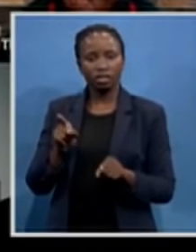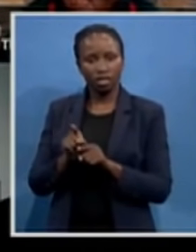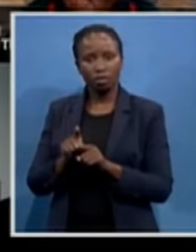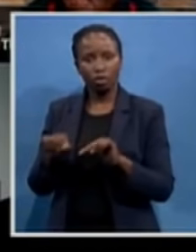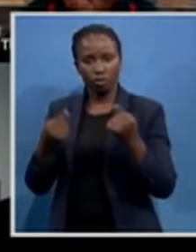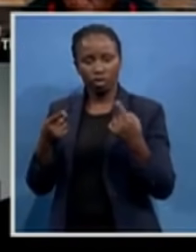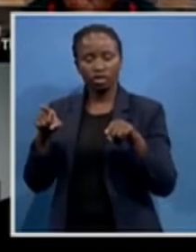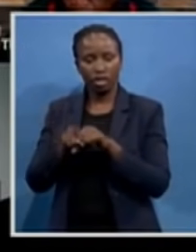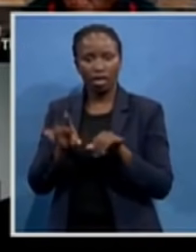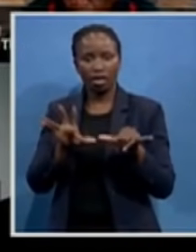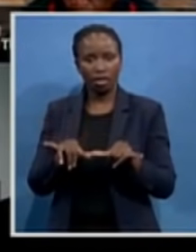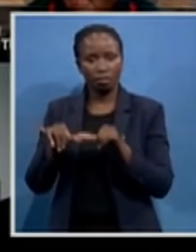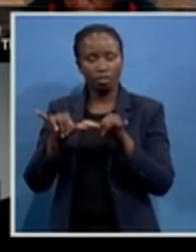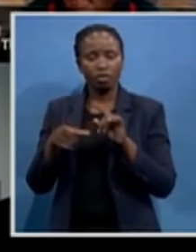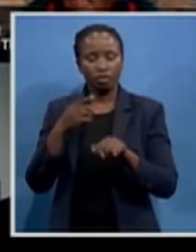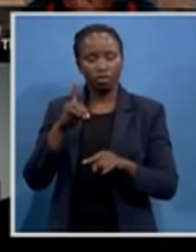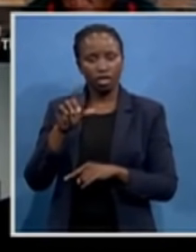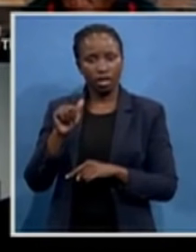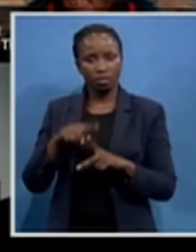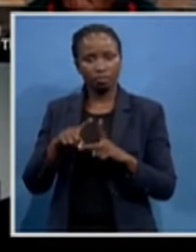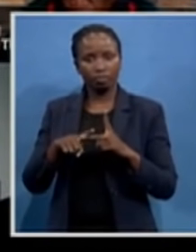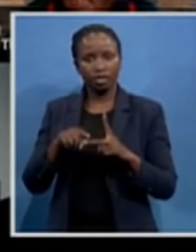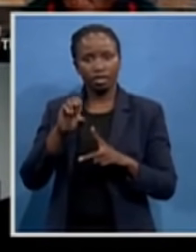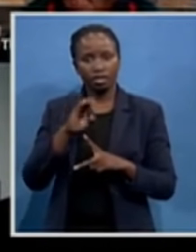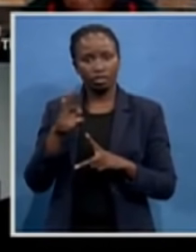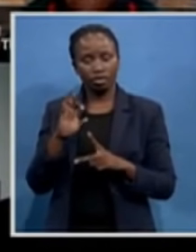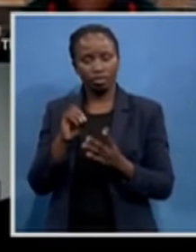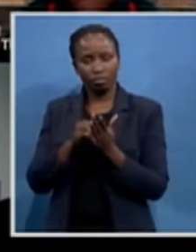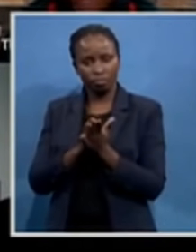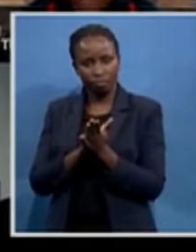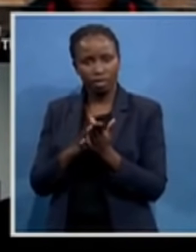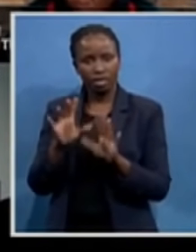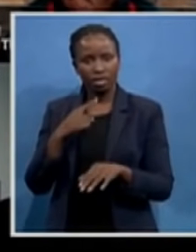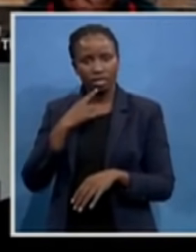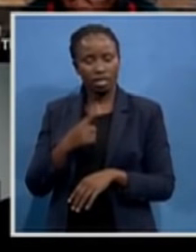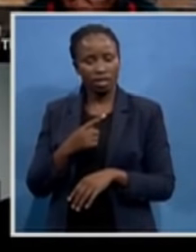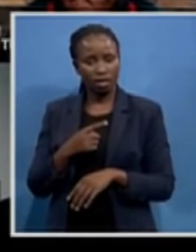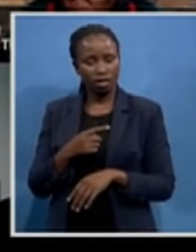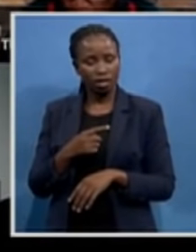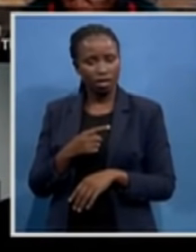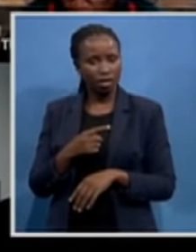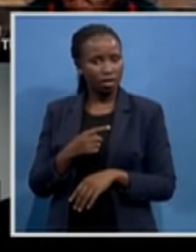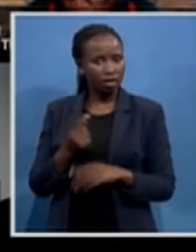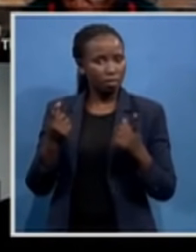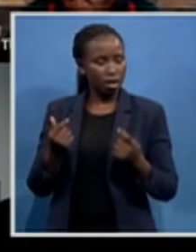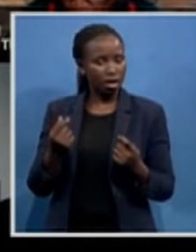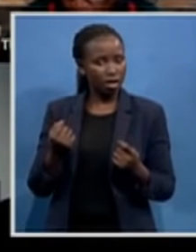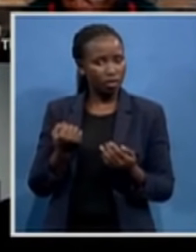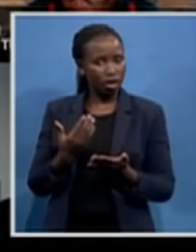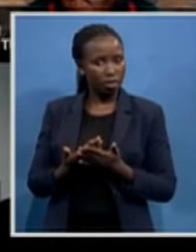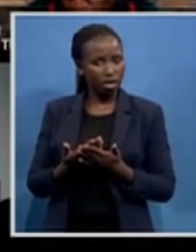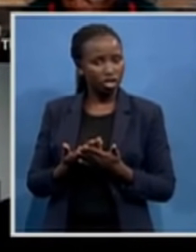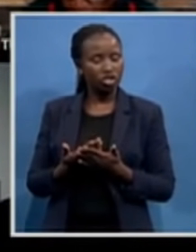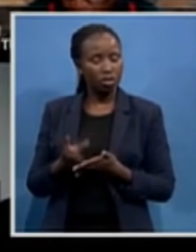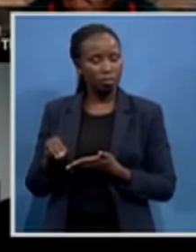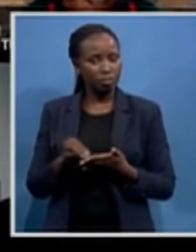the EFF. Our position is that the manner in which this application has been brought before this court is defective, and we're not in